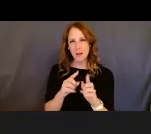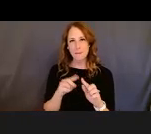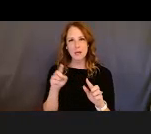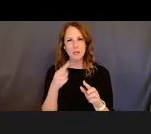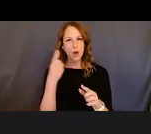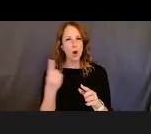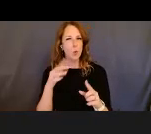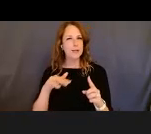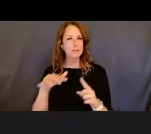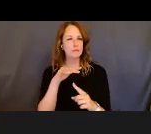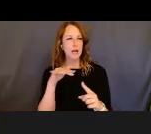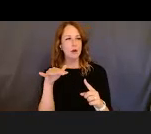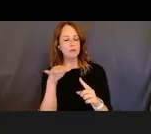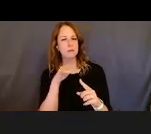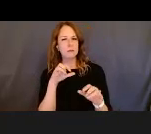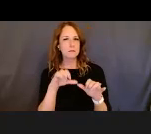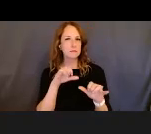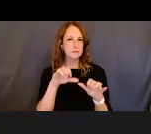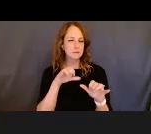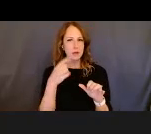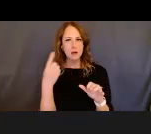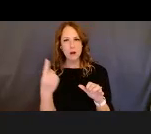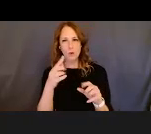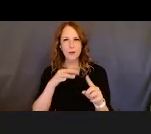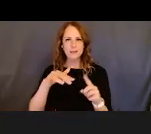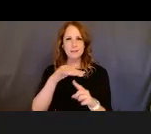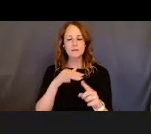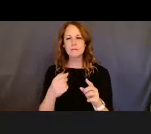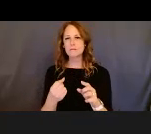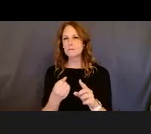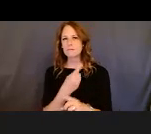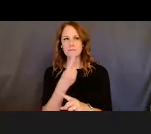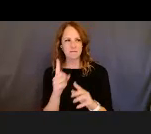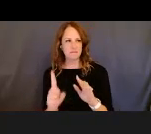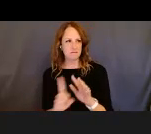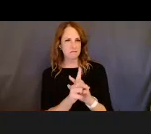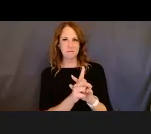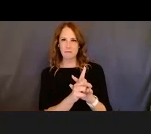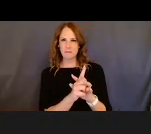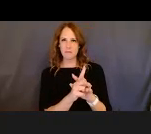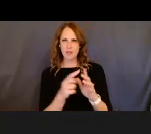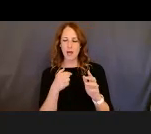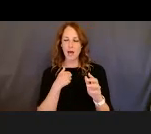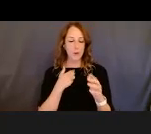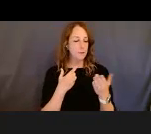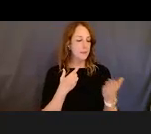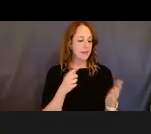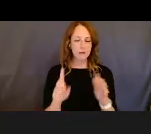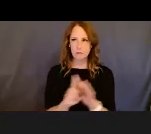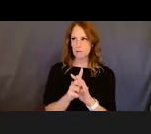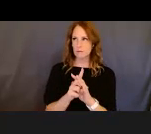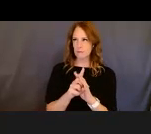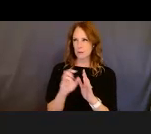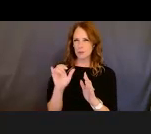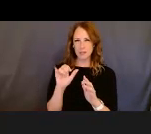around. He was always around, and he would always randomly pop up in places where I was. It was almost as if he had a GPS on